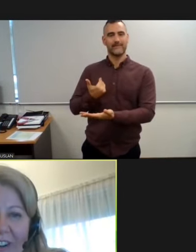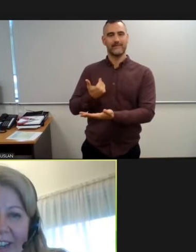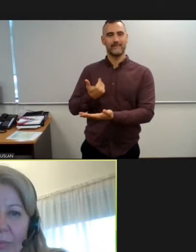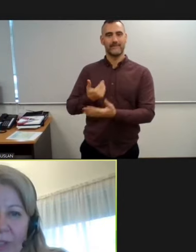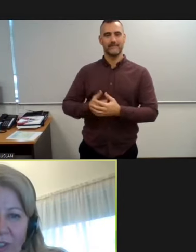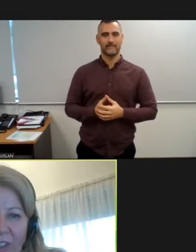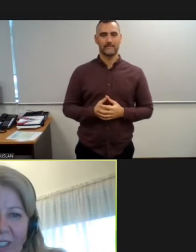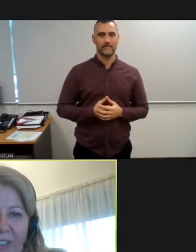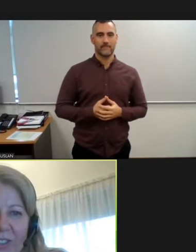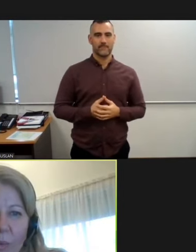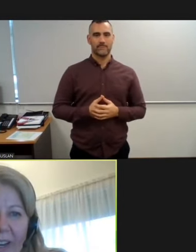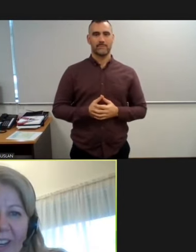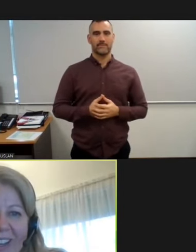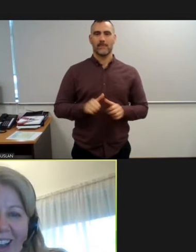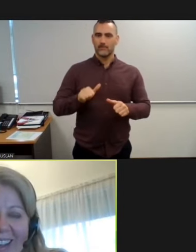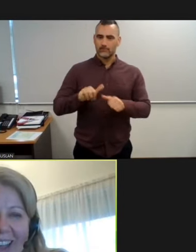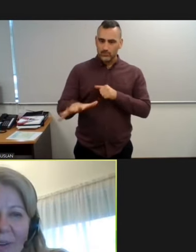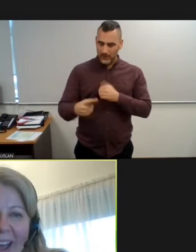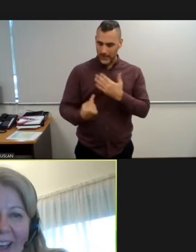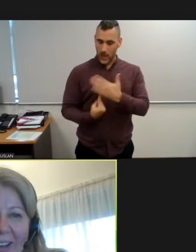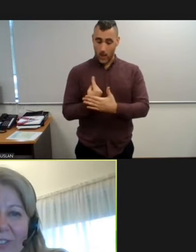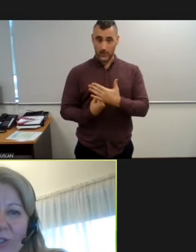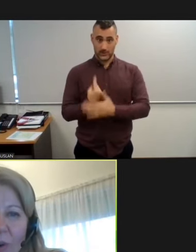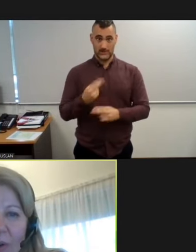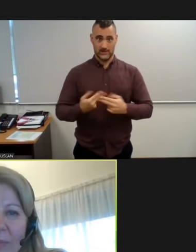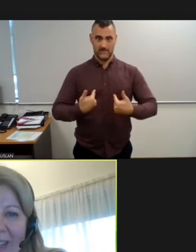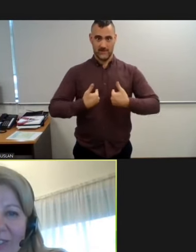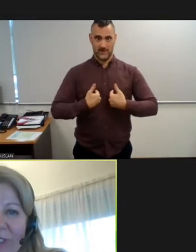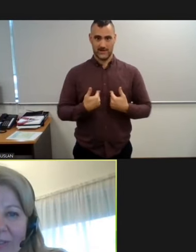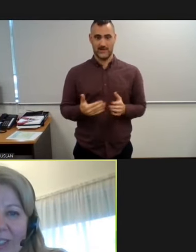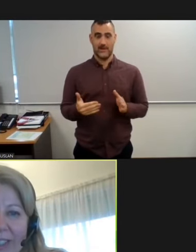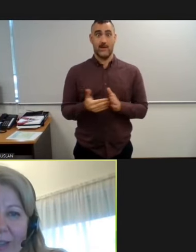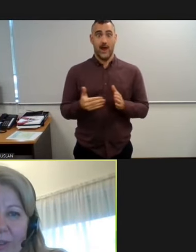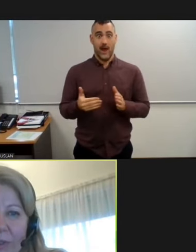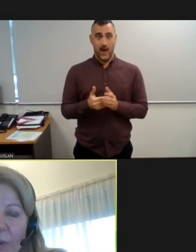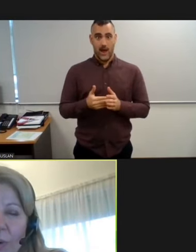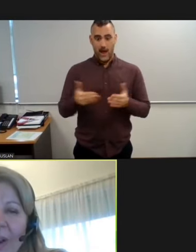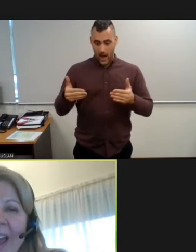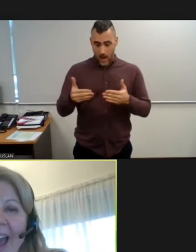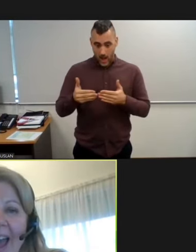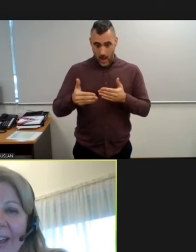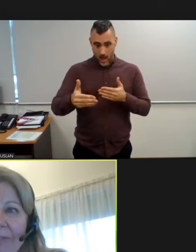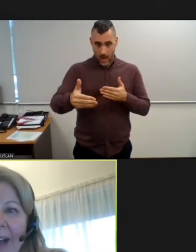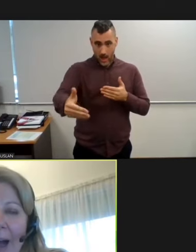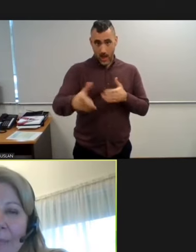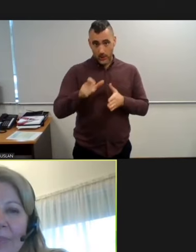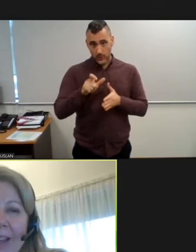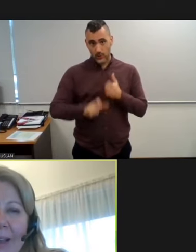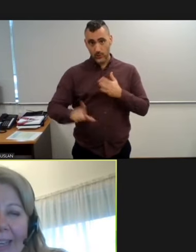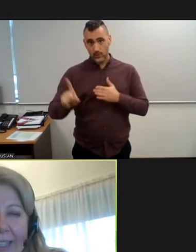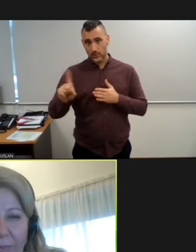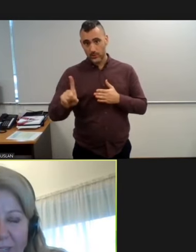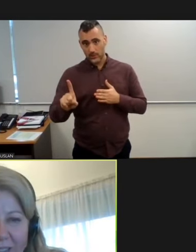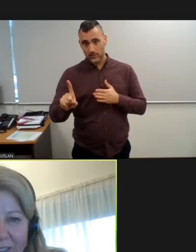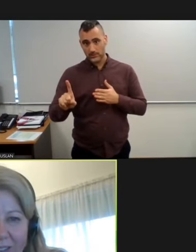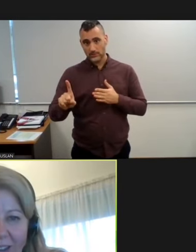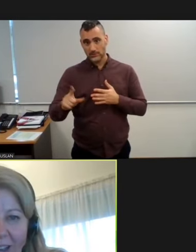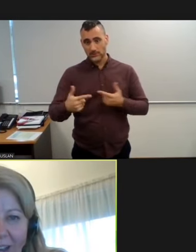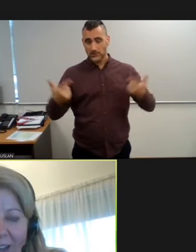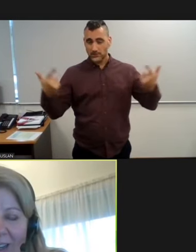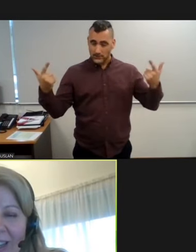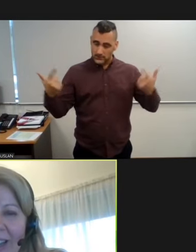What a great opportunity. So we now have so many rough sleepers who have